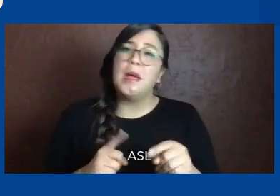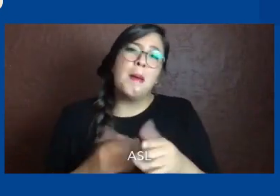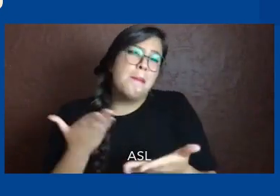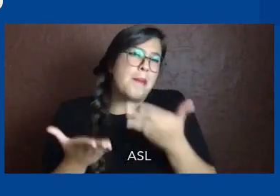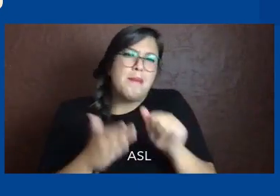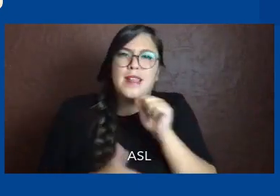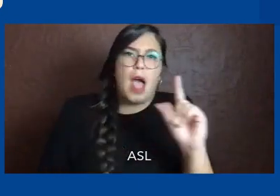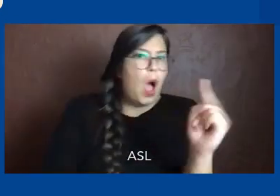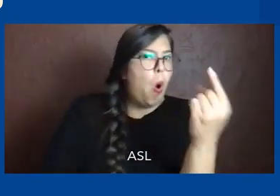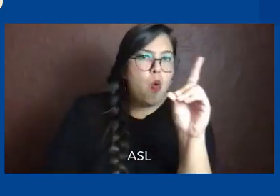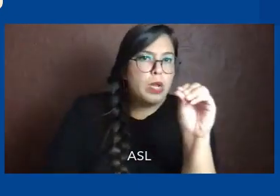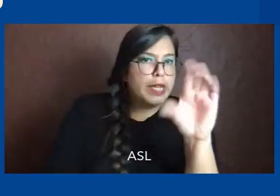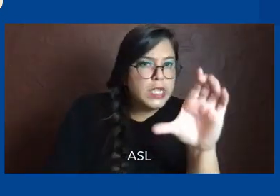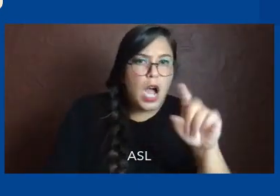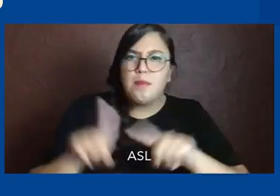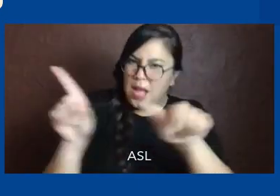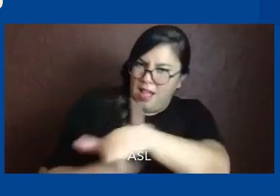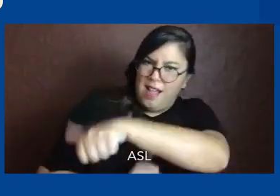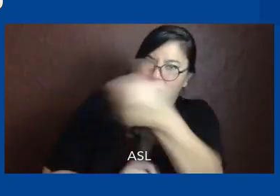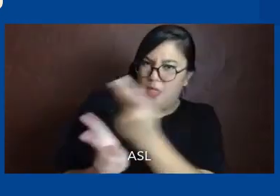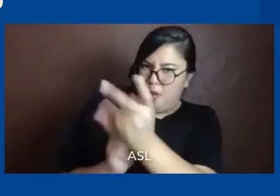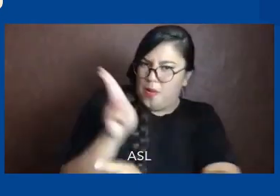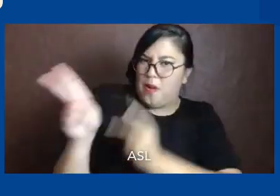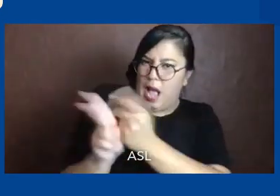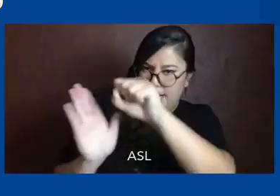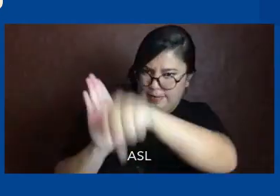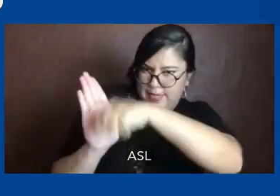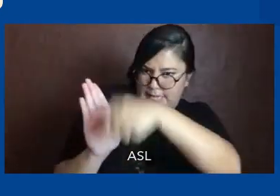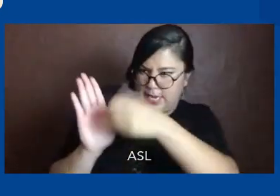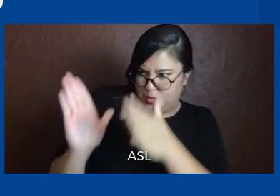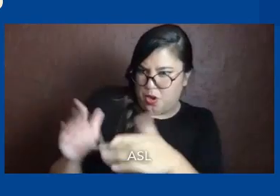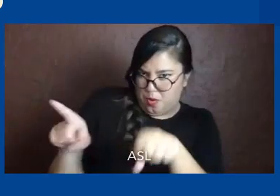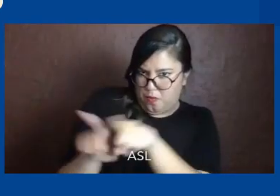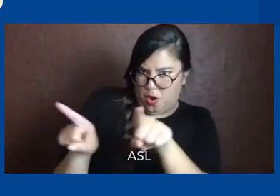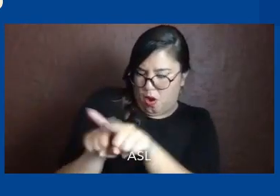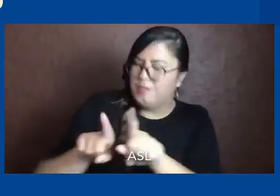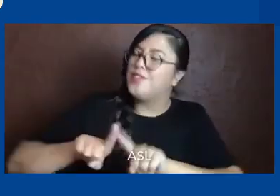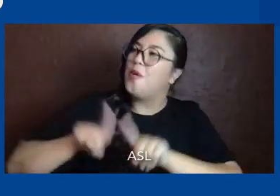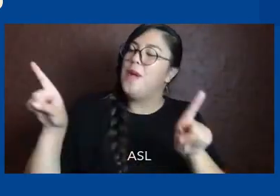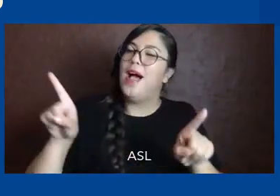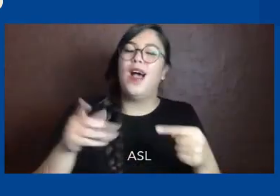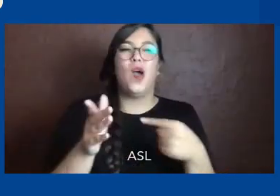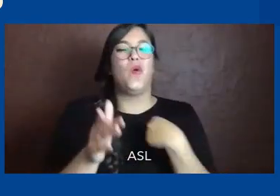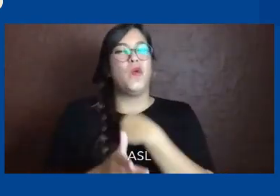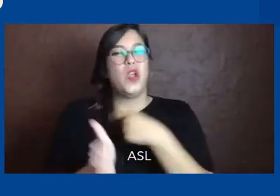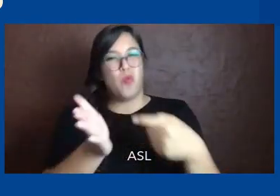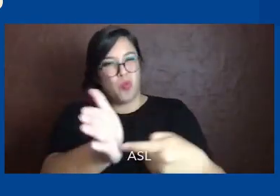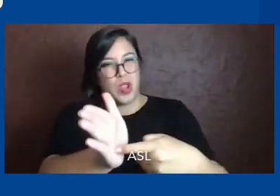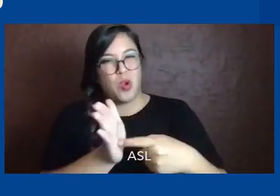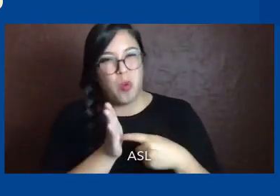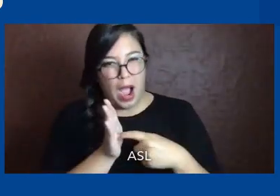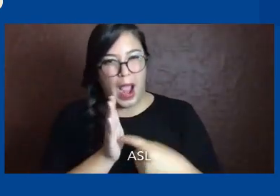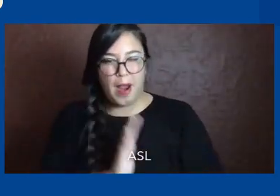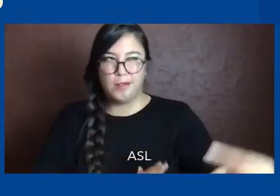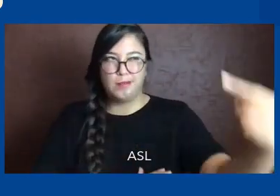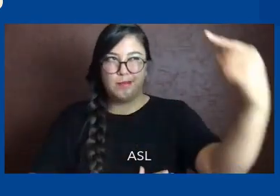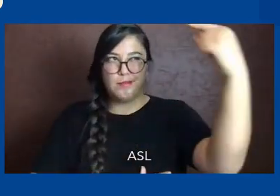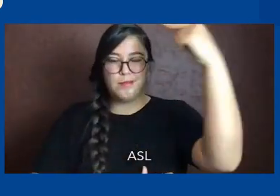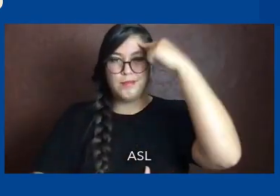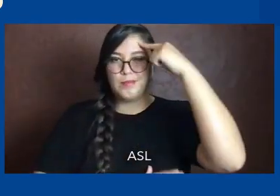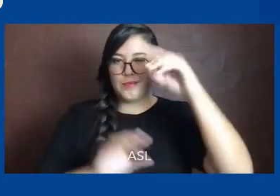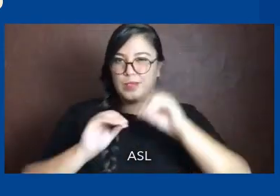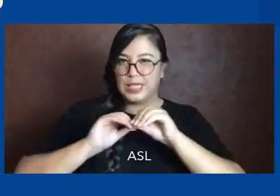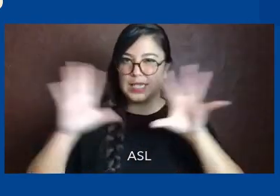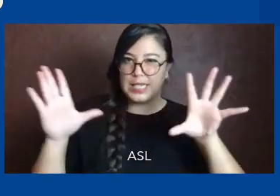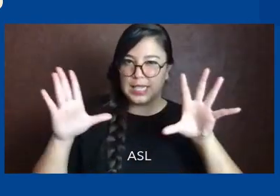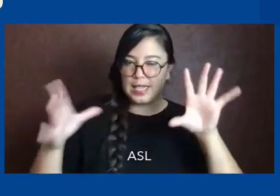it this deep with documentary, so I'm not sure. But you have to be in a mindset to be a good documentary cinematographer. You